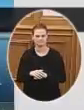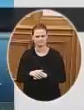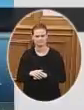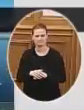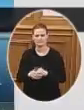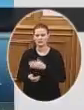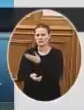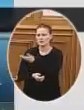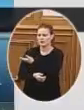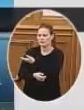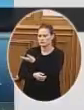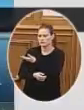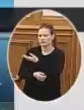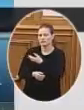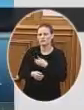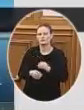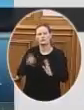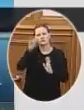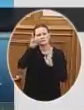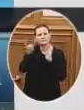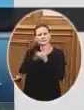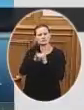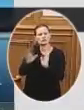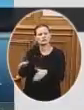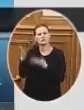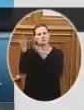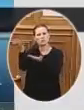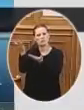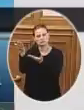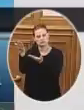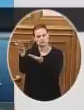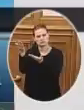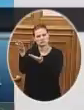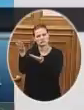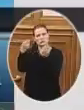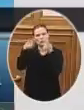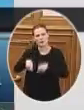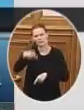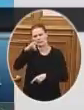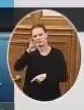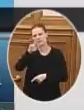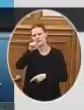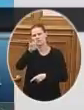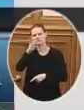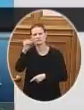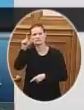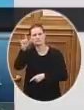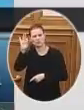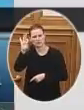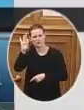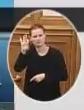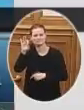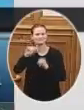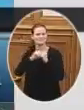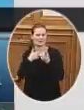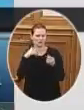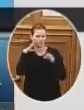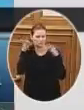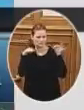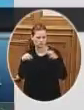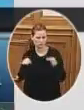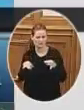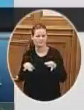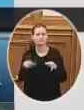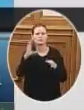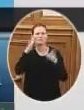The next image on the screen is the proposal for what happens at Pier 27 and 29, and I can describe that as saying that there will be a broad